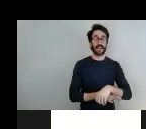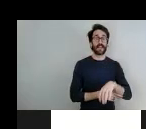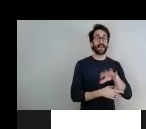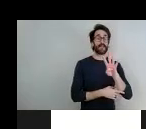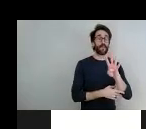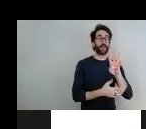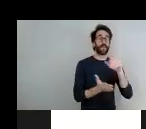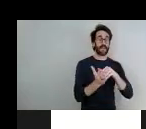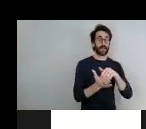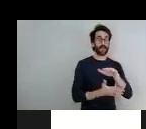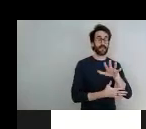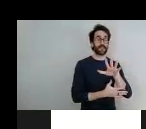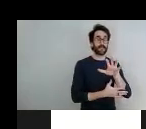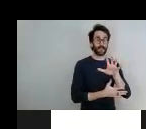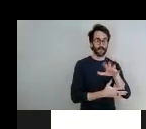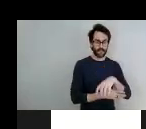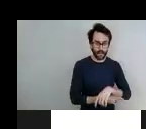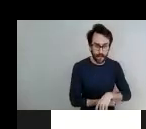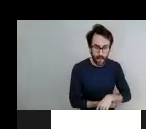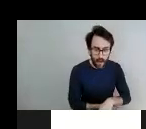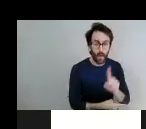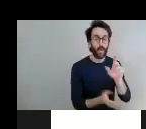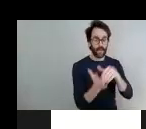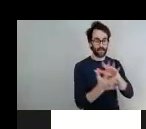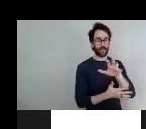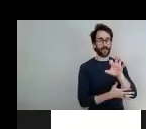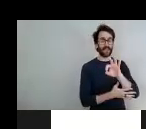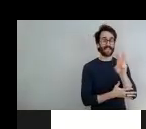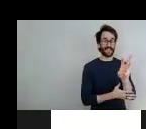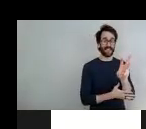1,597 have been victims. So no dollar loss associated with phishing,